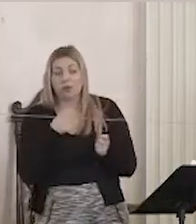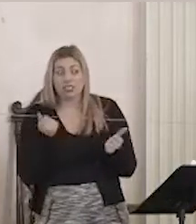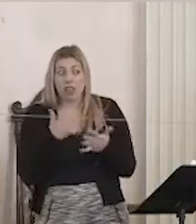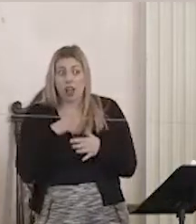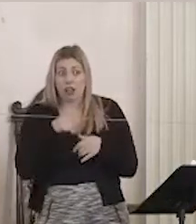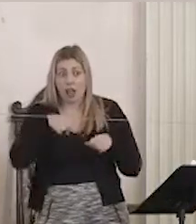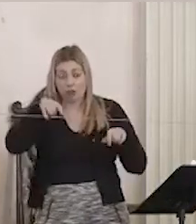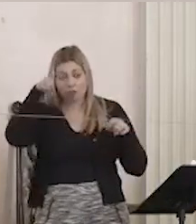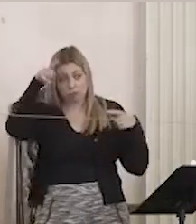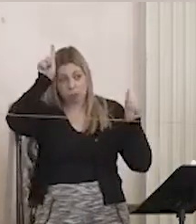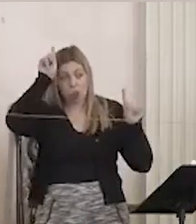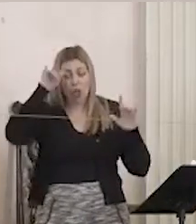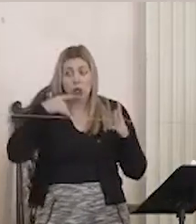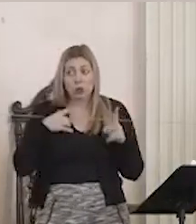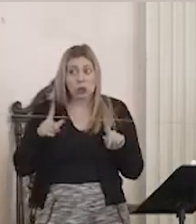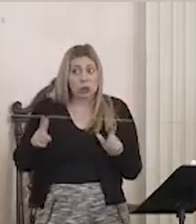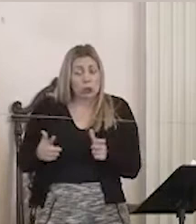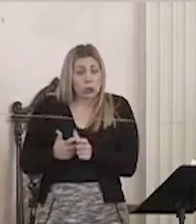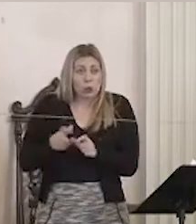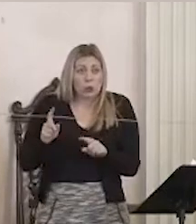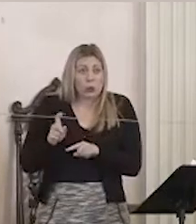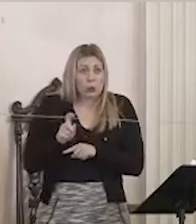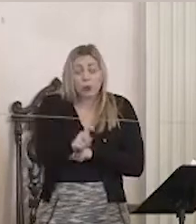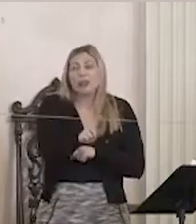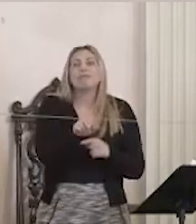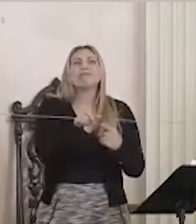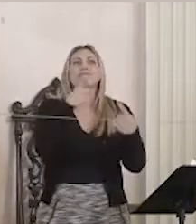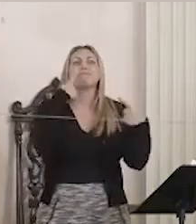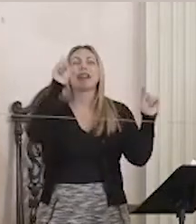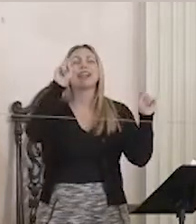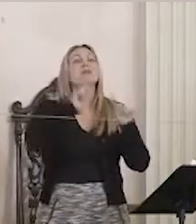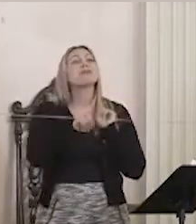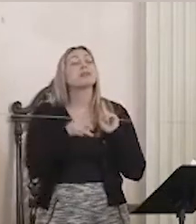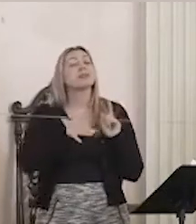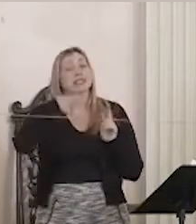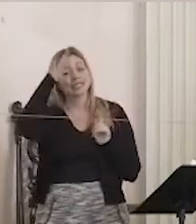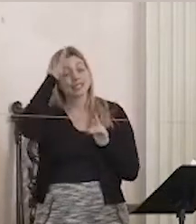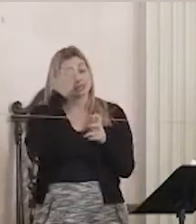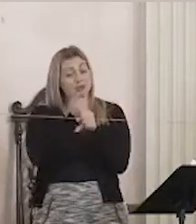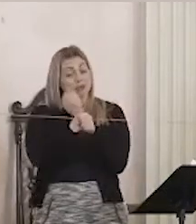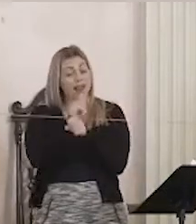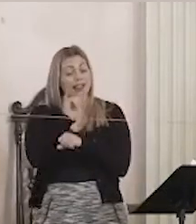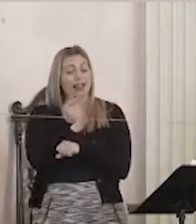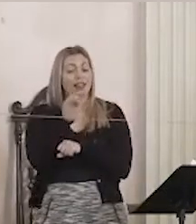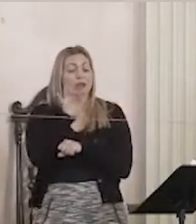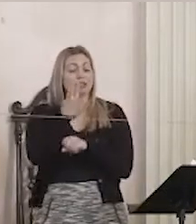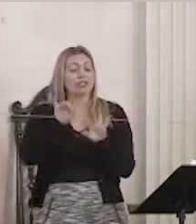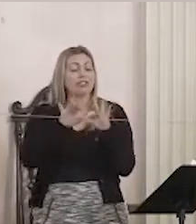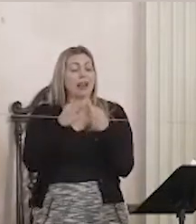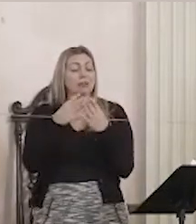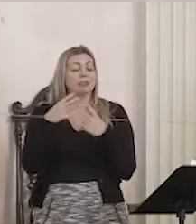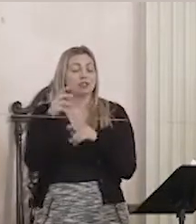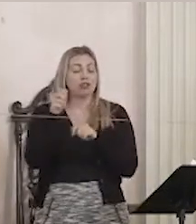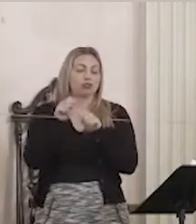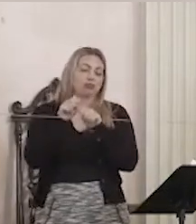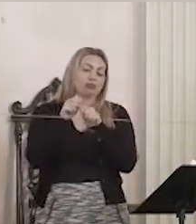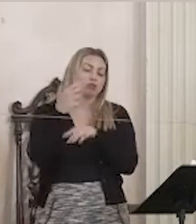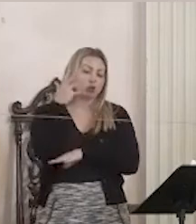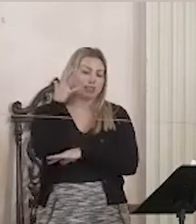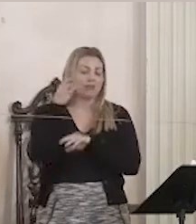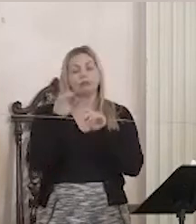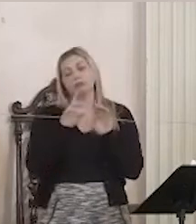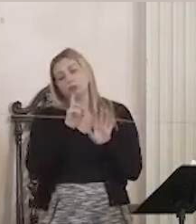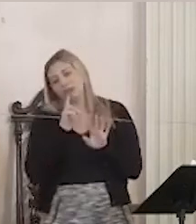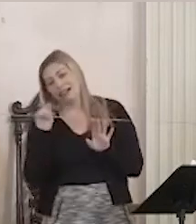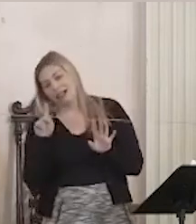backs. We made it. Although my dad created the Gilbert family tree the